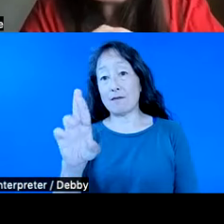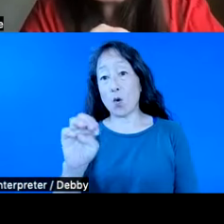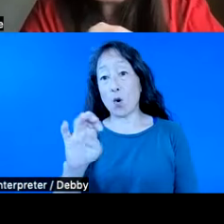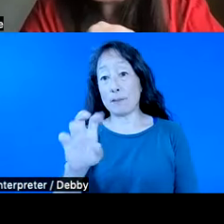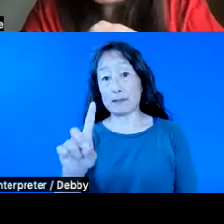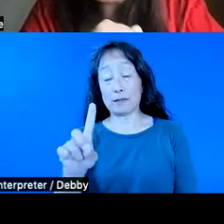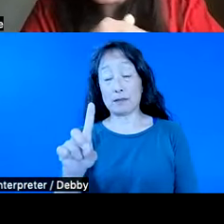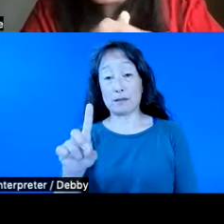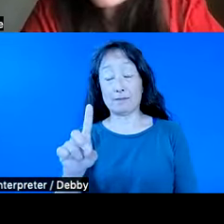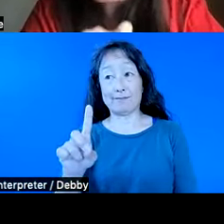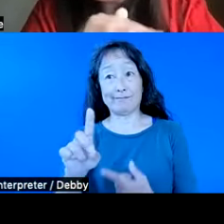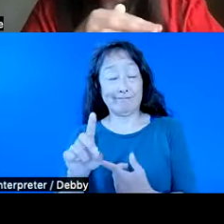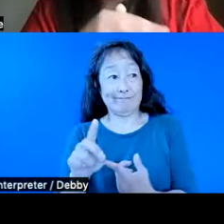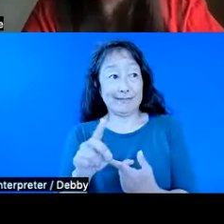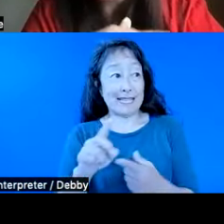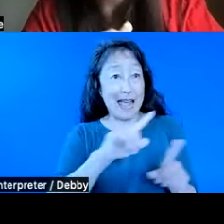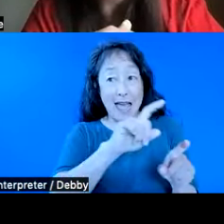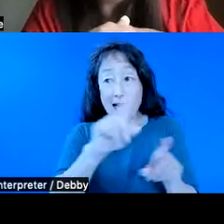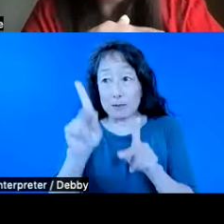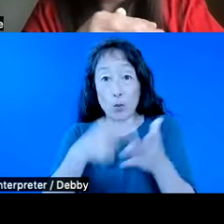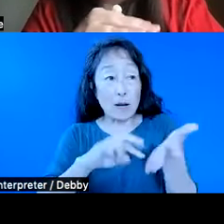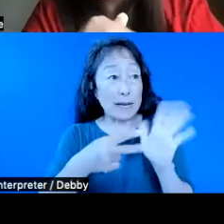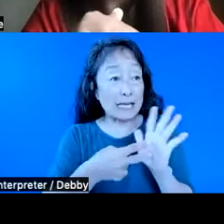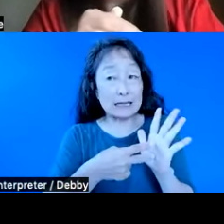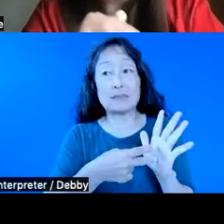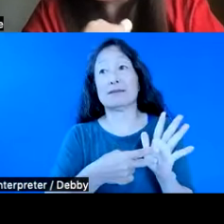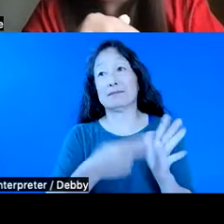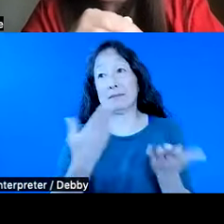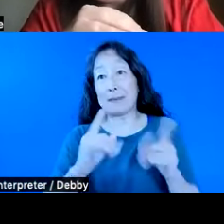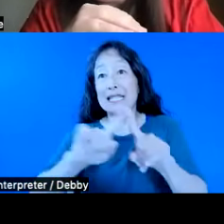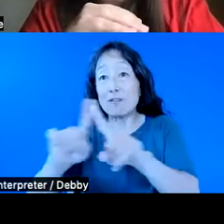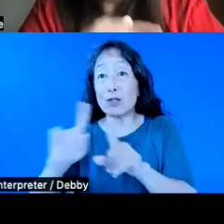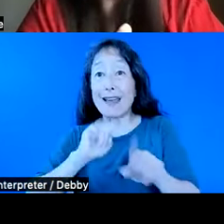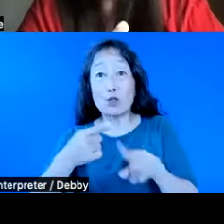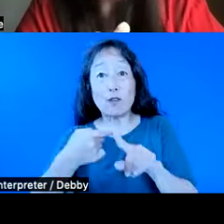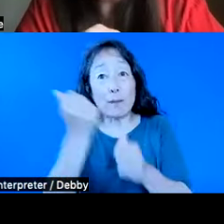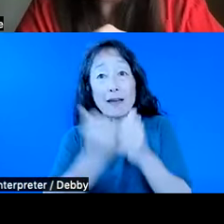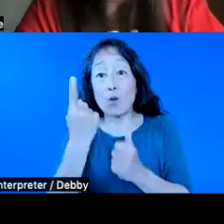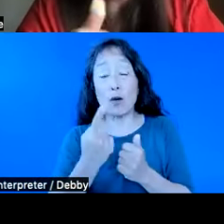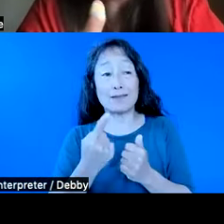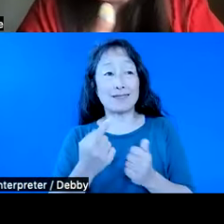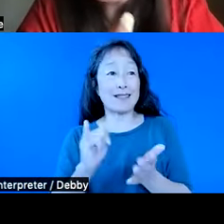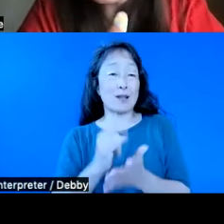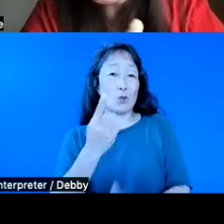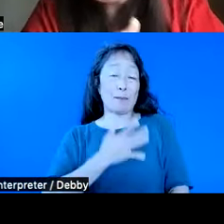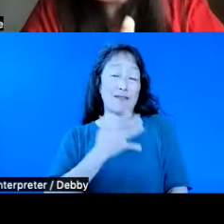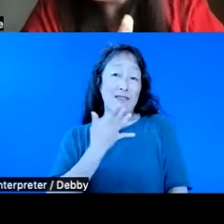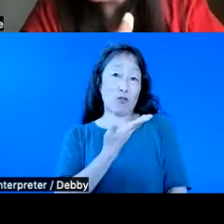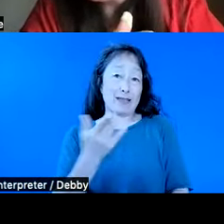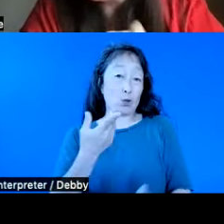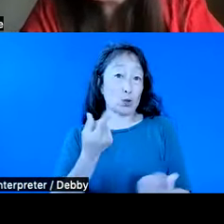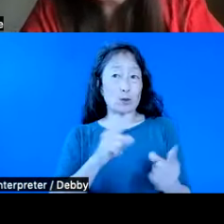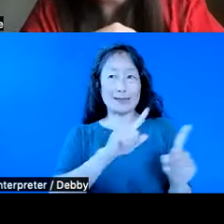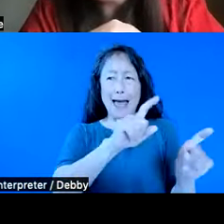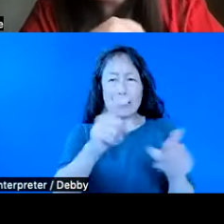truly one of my favorite things to do is just to ask people to break down some of these words that you say you are doing. Like, yeah, we're providing trauma-informed,